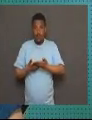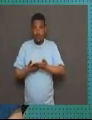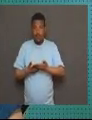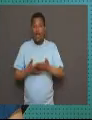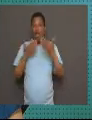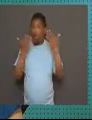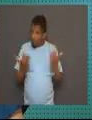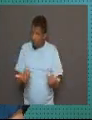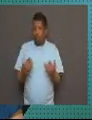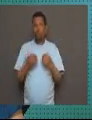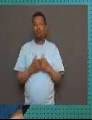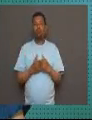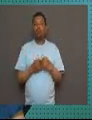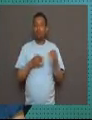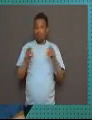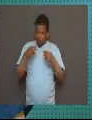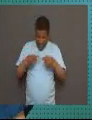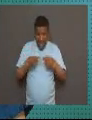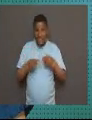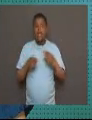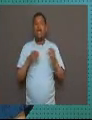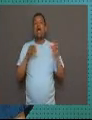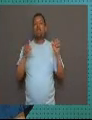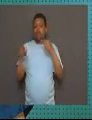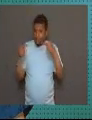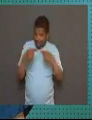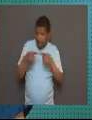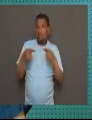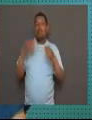Let us now do a related activity.